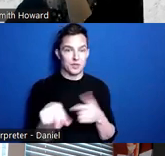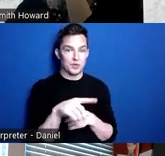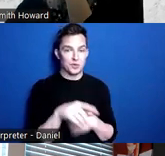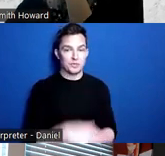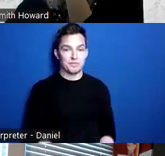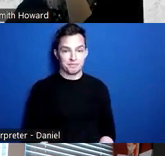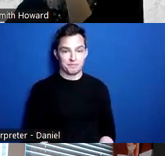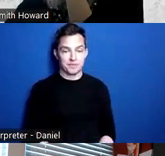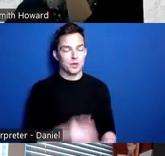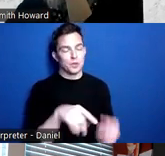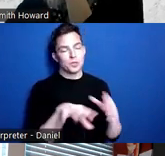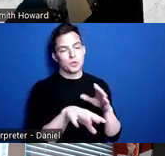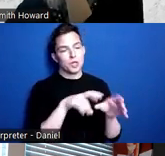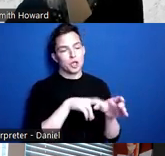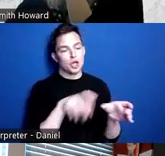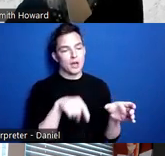When you log